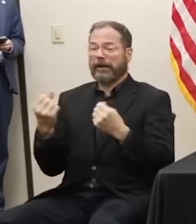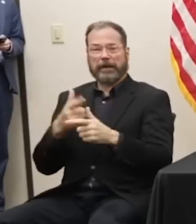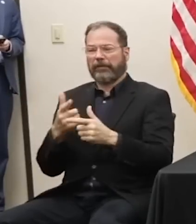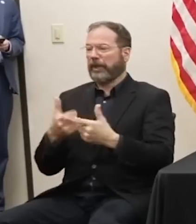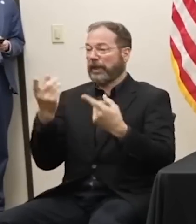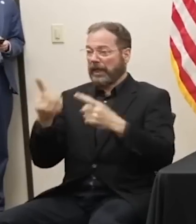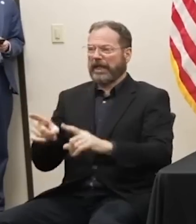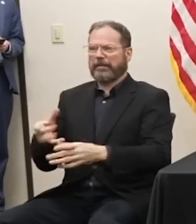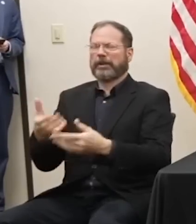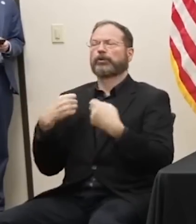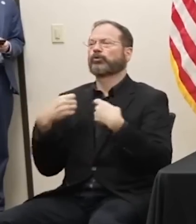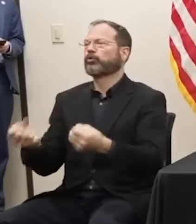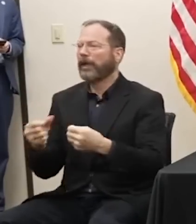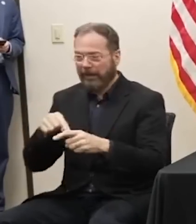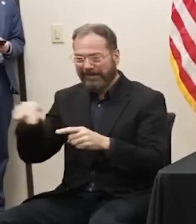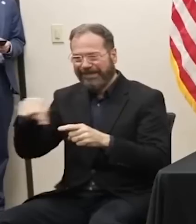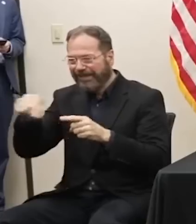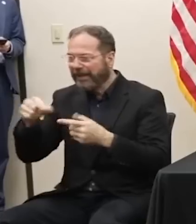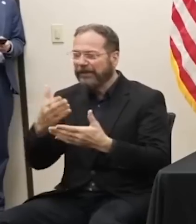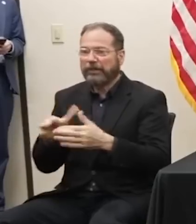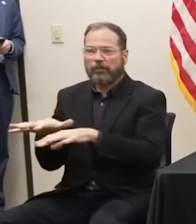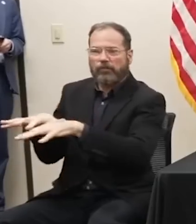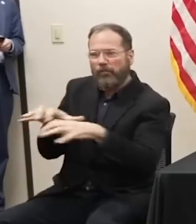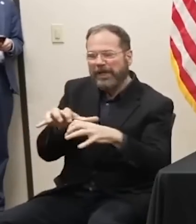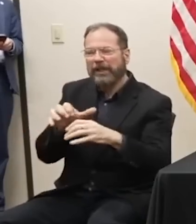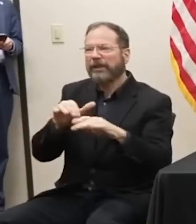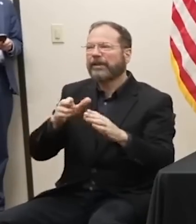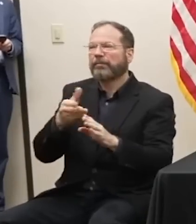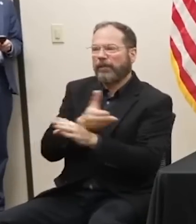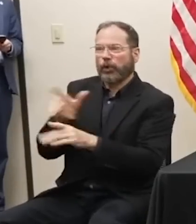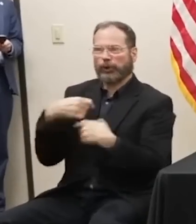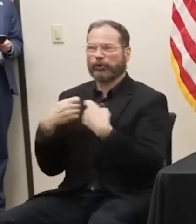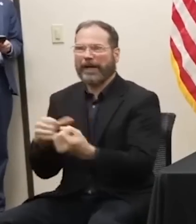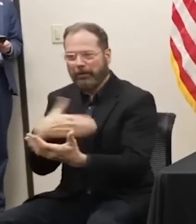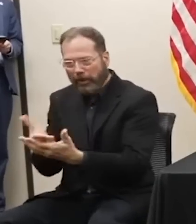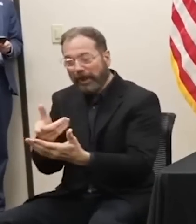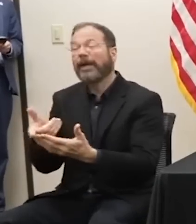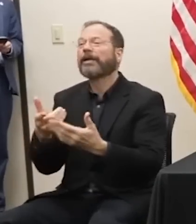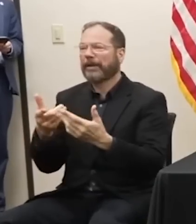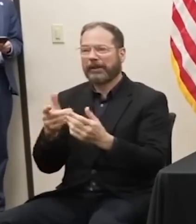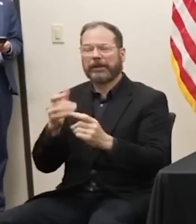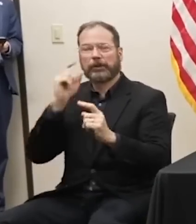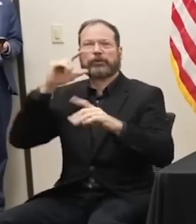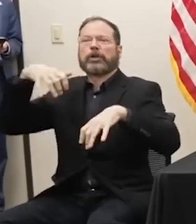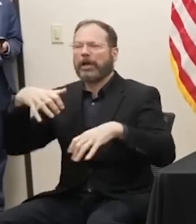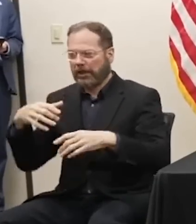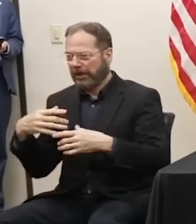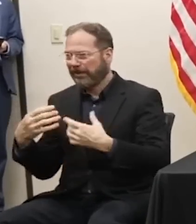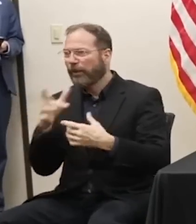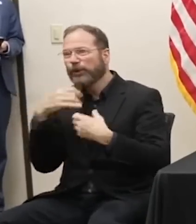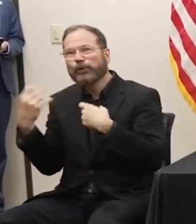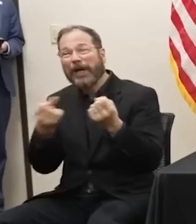an area where there may have been a band of precipitation come through, freezing precipitation that can surprise motorists and